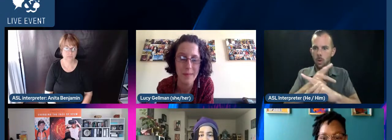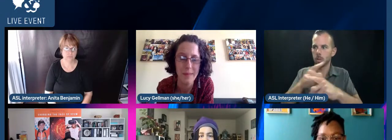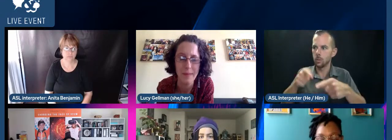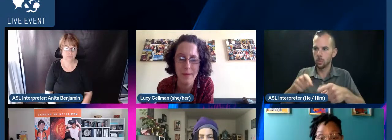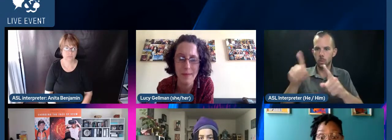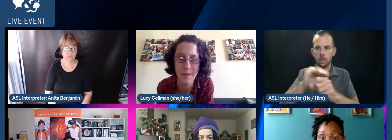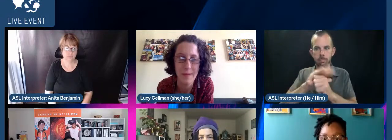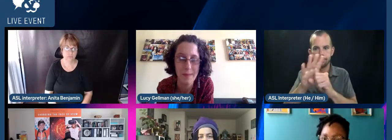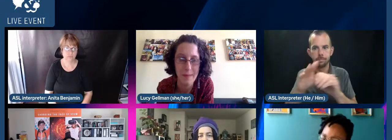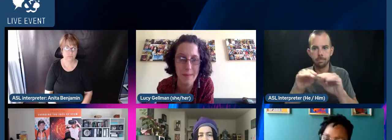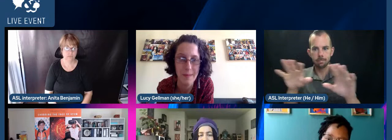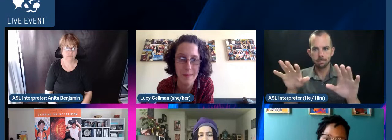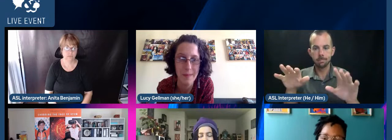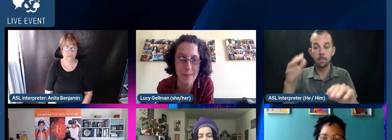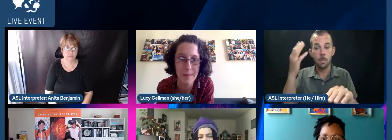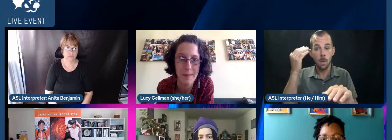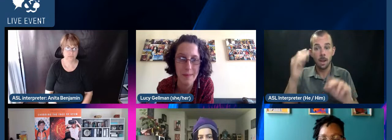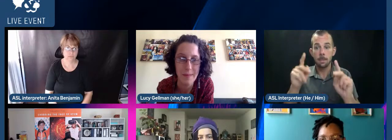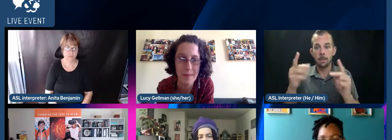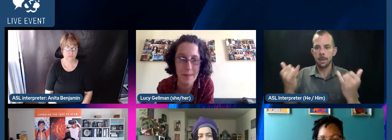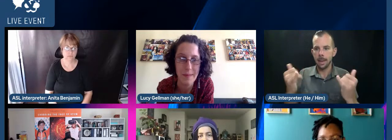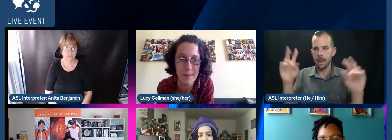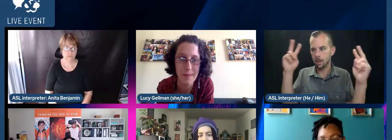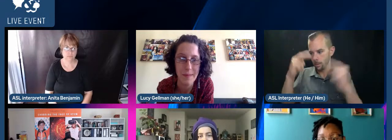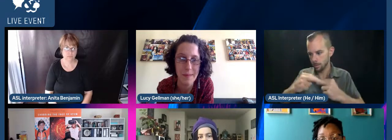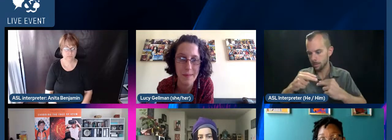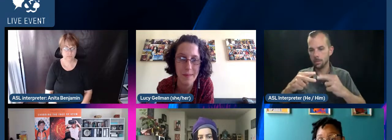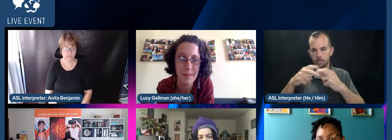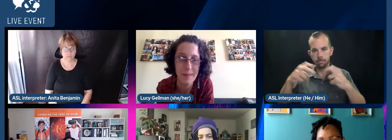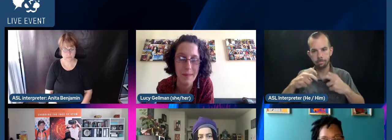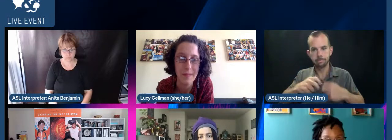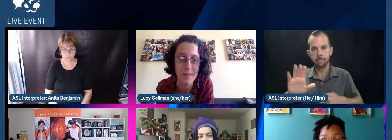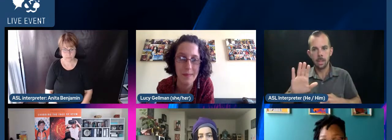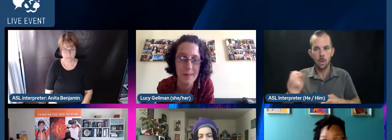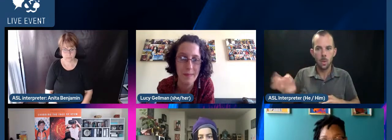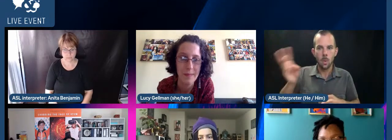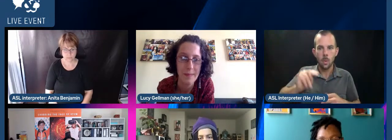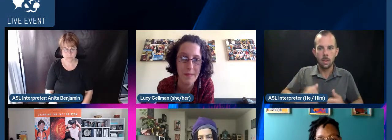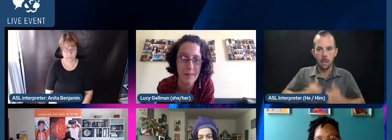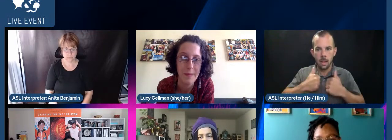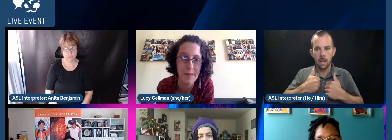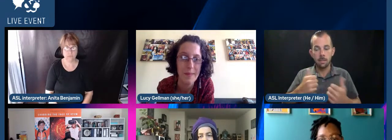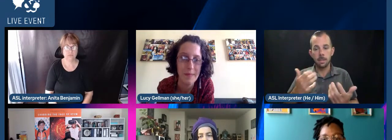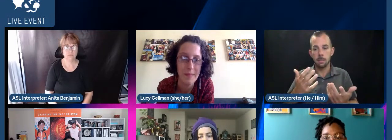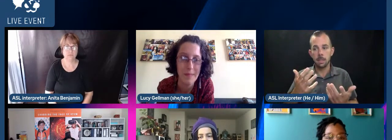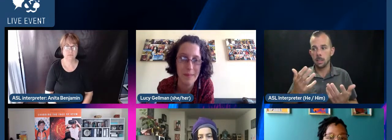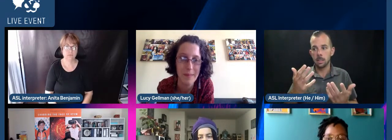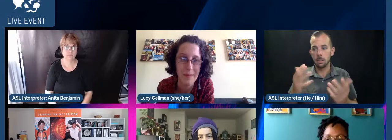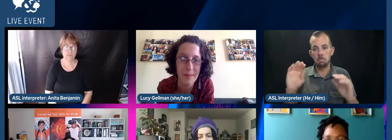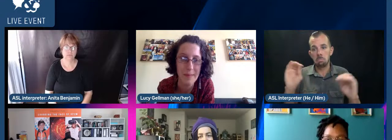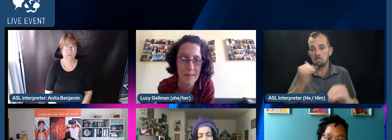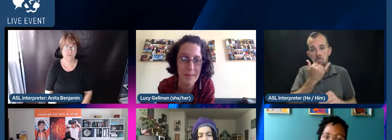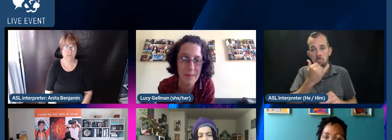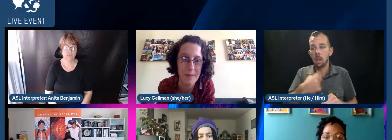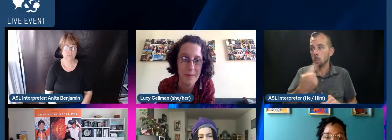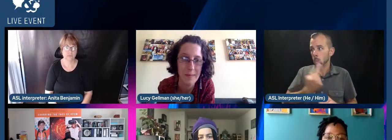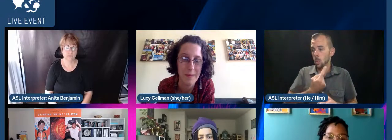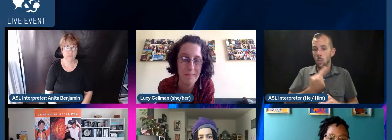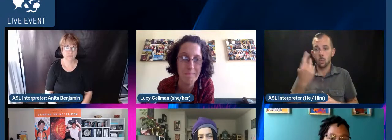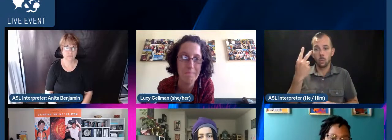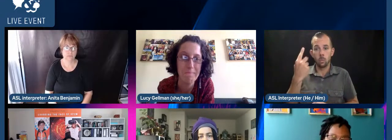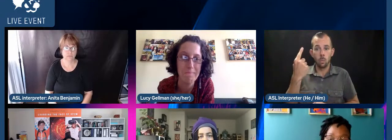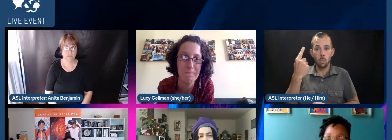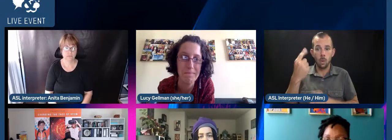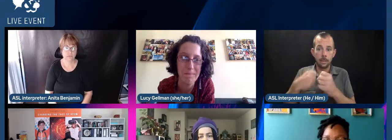lives and dig internally. I don't think there's anything wrong with that in and of itself. I mean, I was alone for a full year, you know, I celebrated two